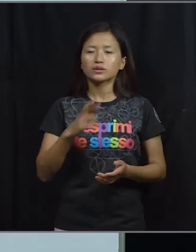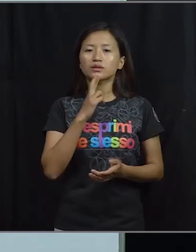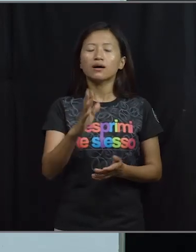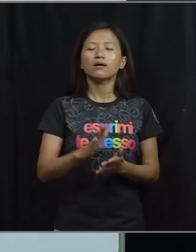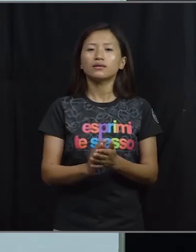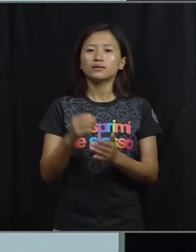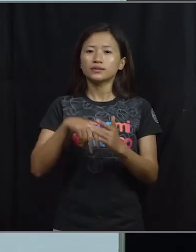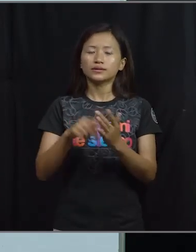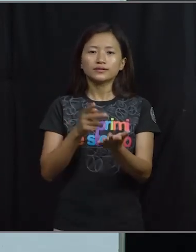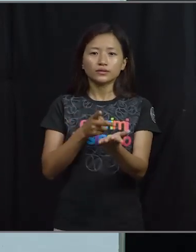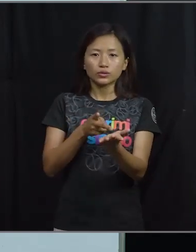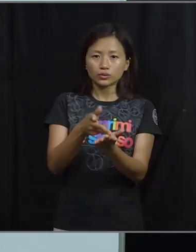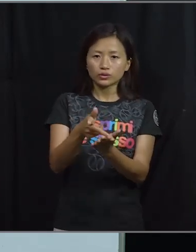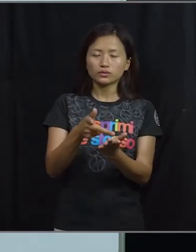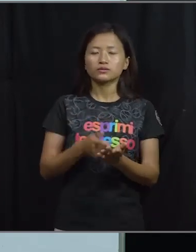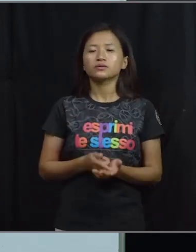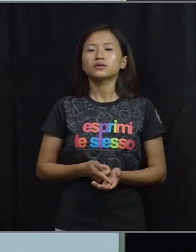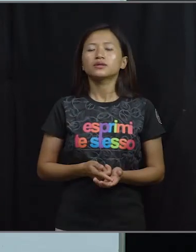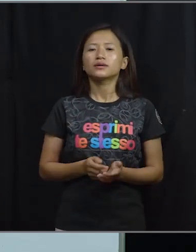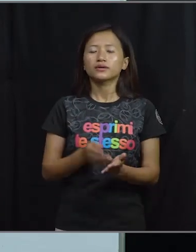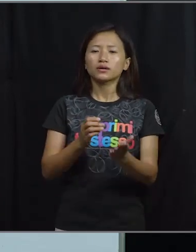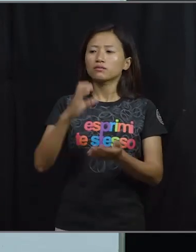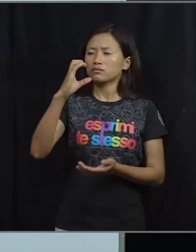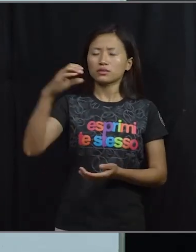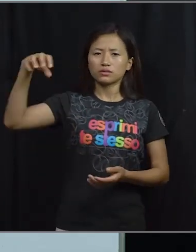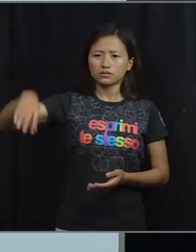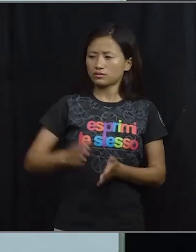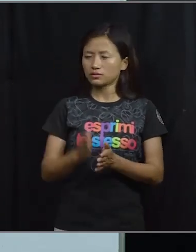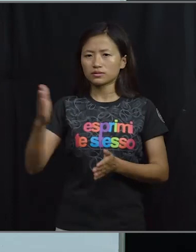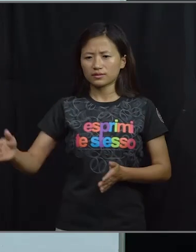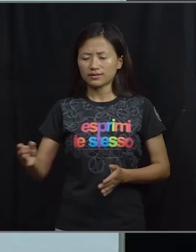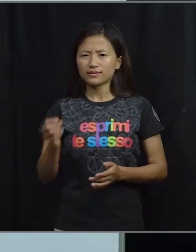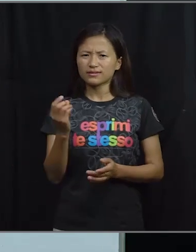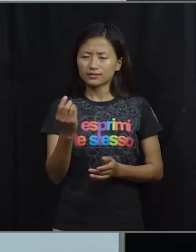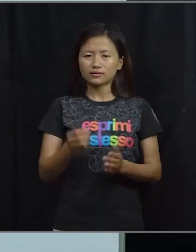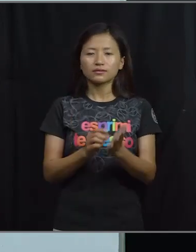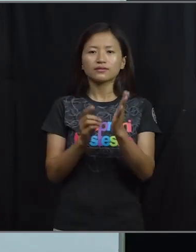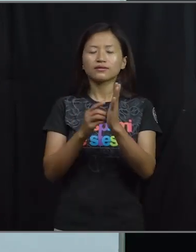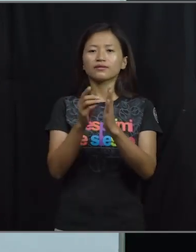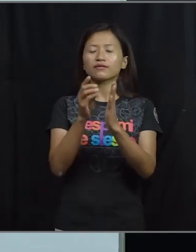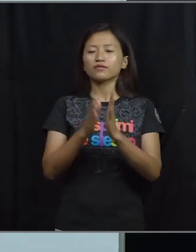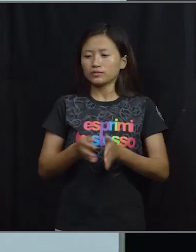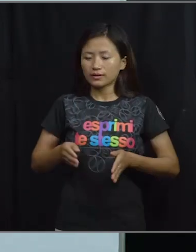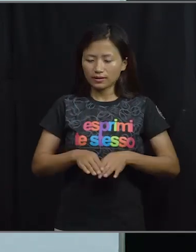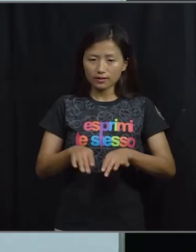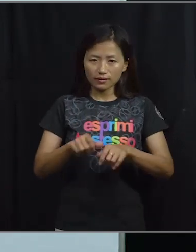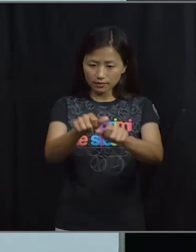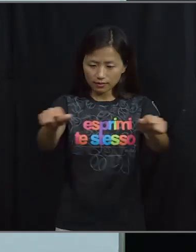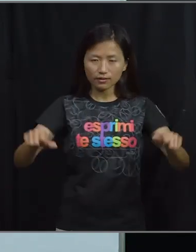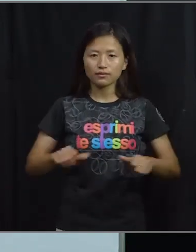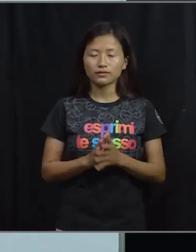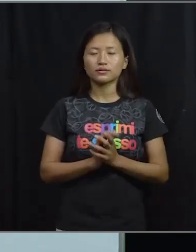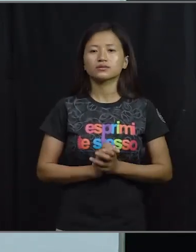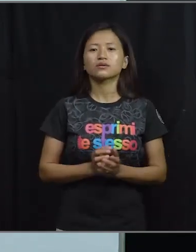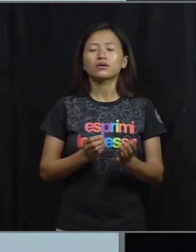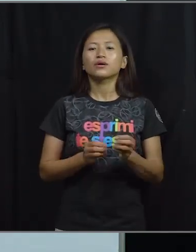are in rural areas, that is countryside and little underdeveloped areas. And the next category is